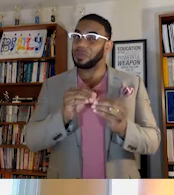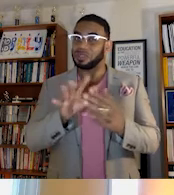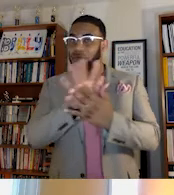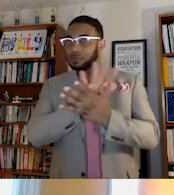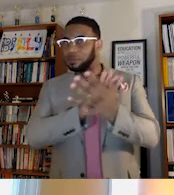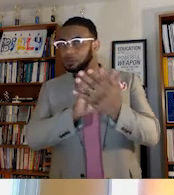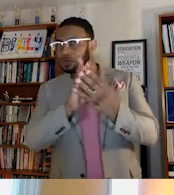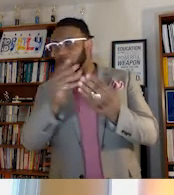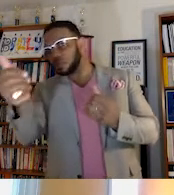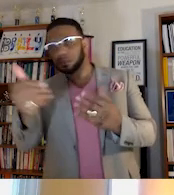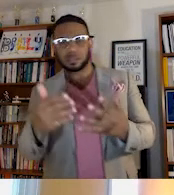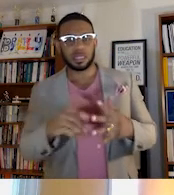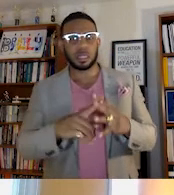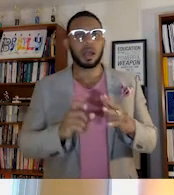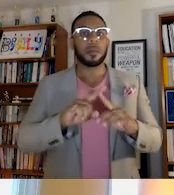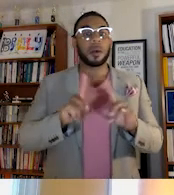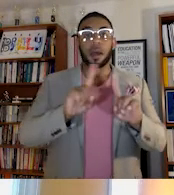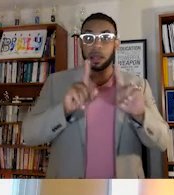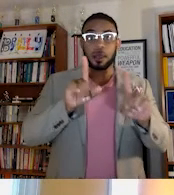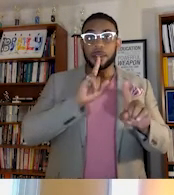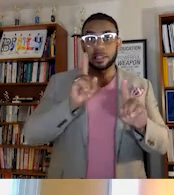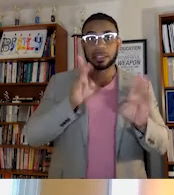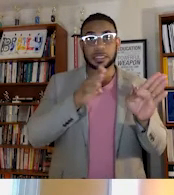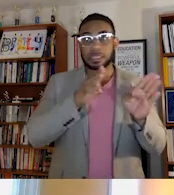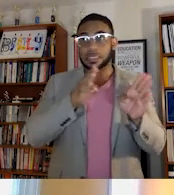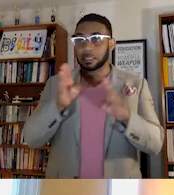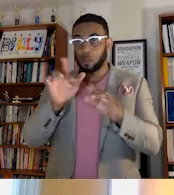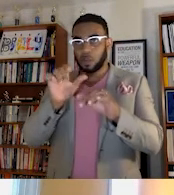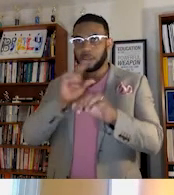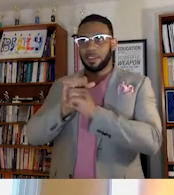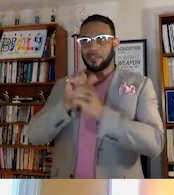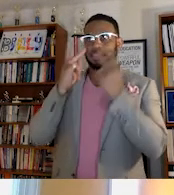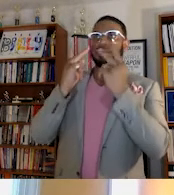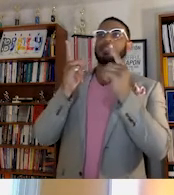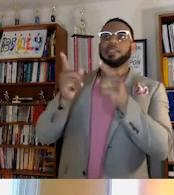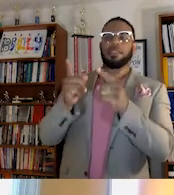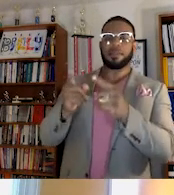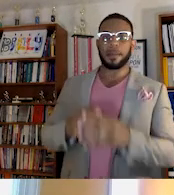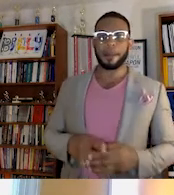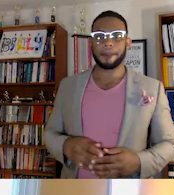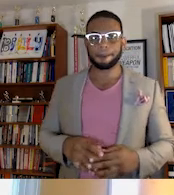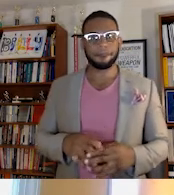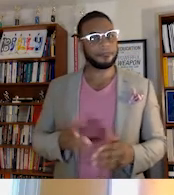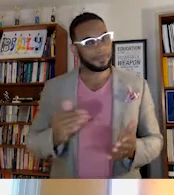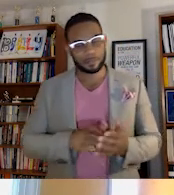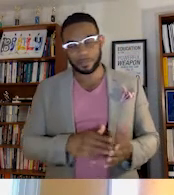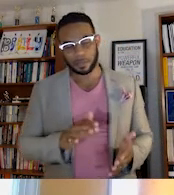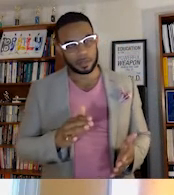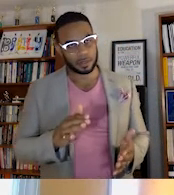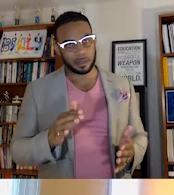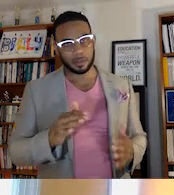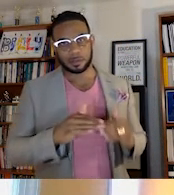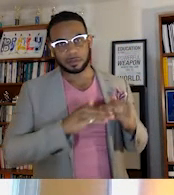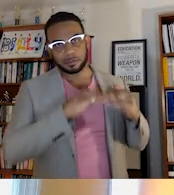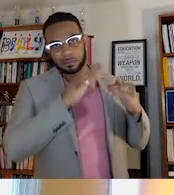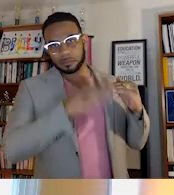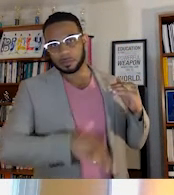elusive at times. However, there is a shift and we can definitely see that. But again, I think it comes in waves